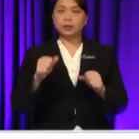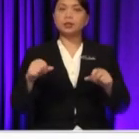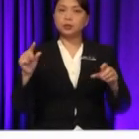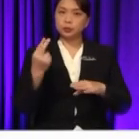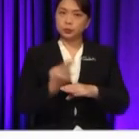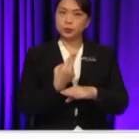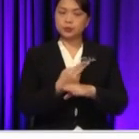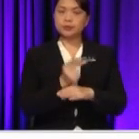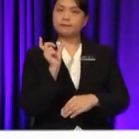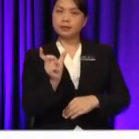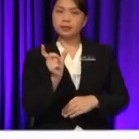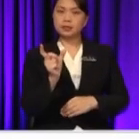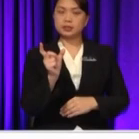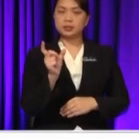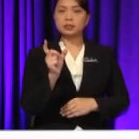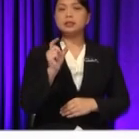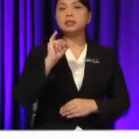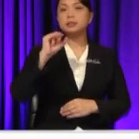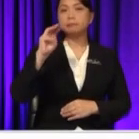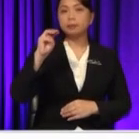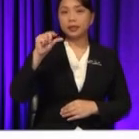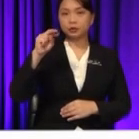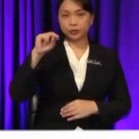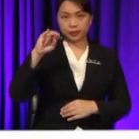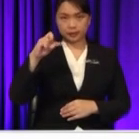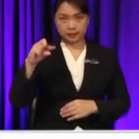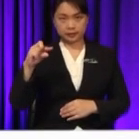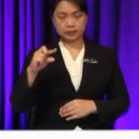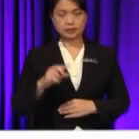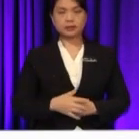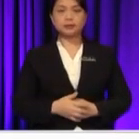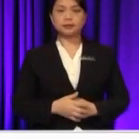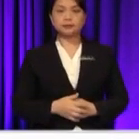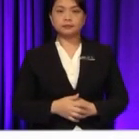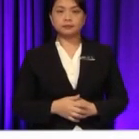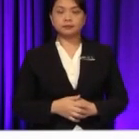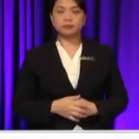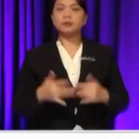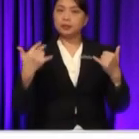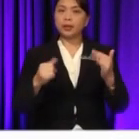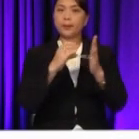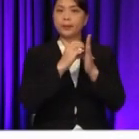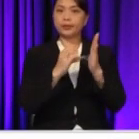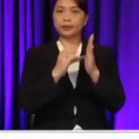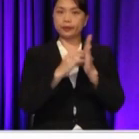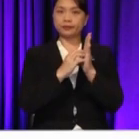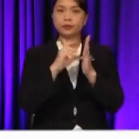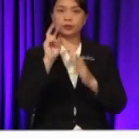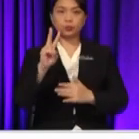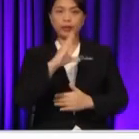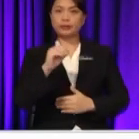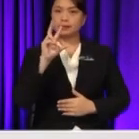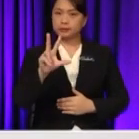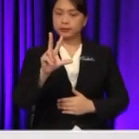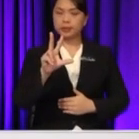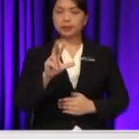did you know that? That is how we are going to introduce a certain fact. Okay, moving on to paragraph 2 and paragraph 3. So